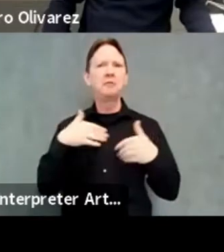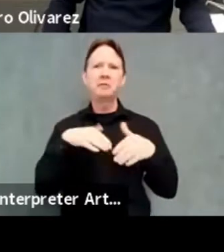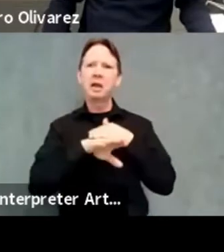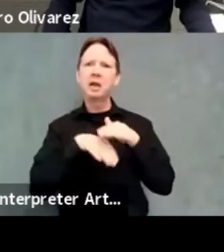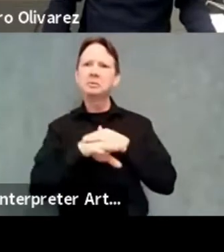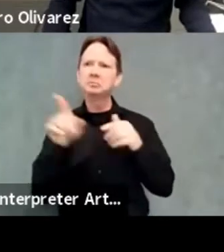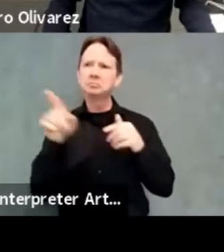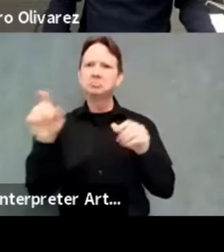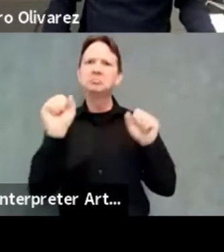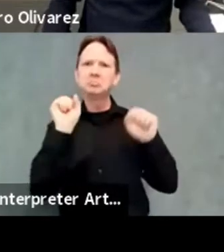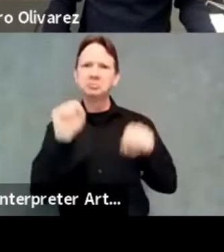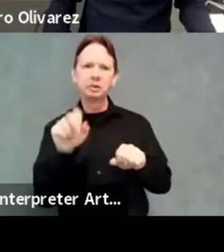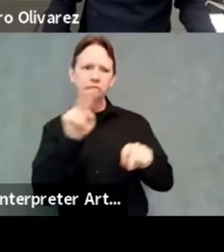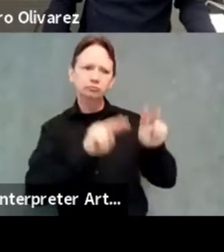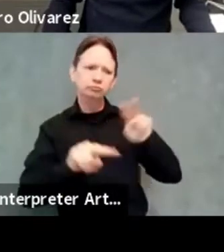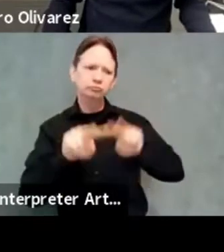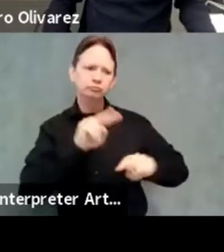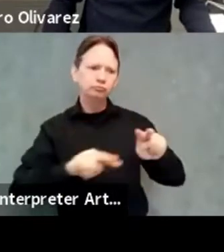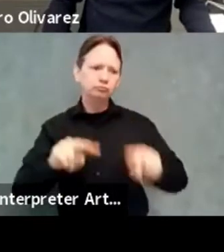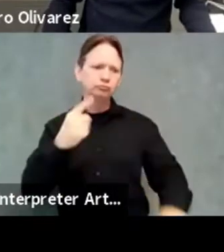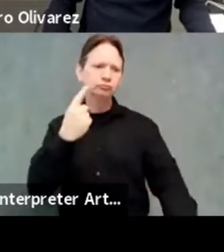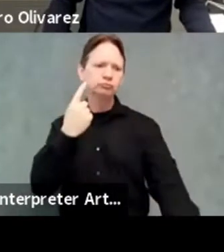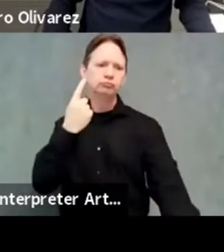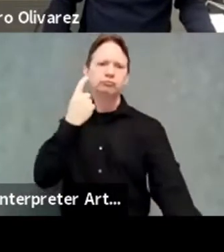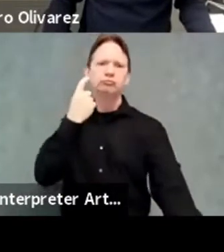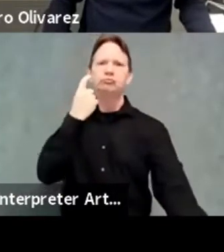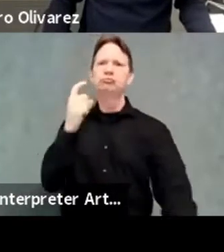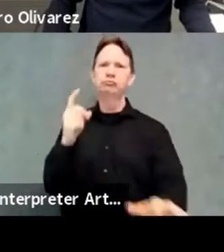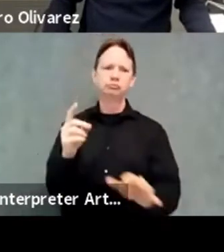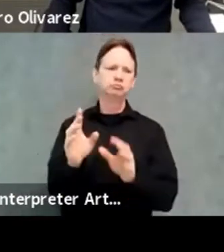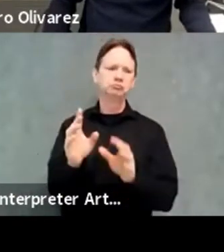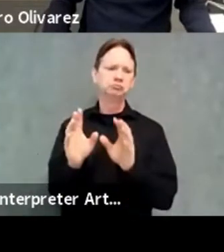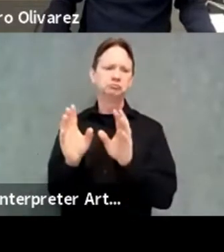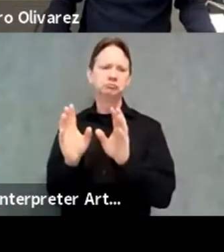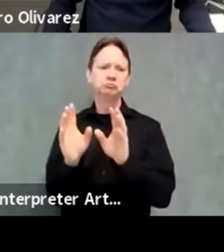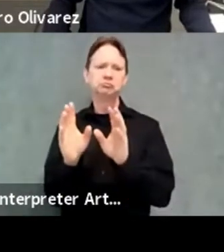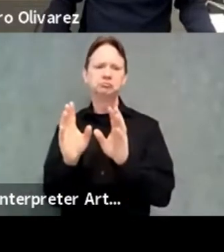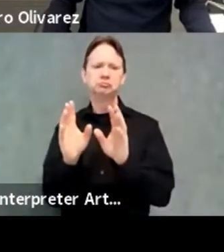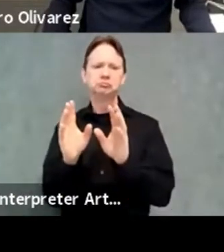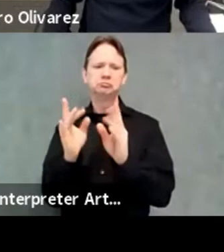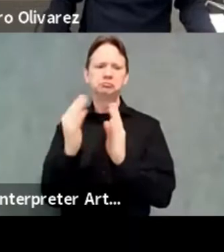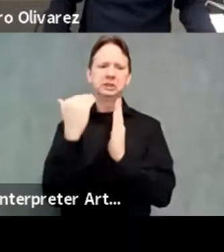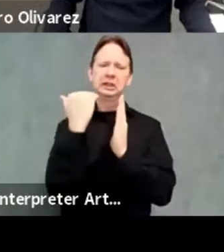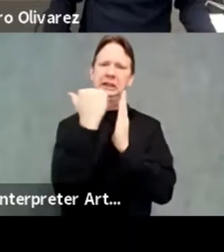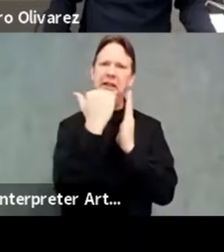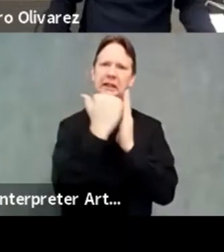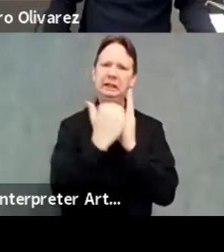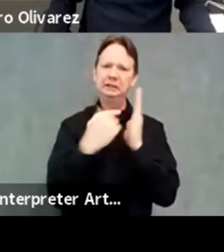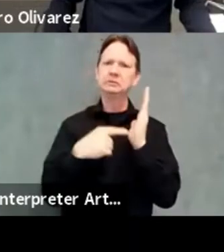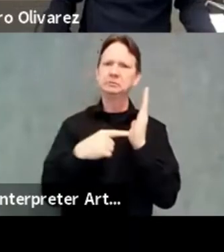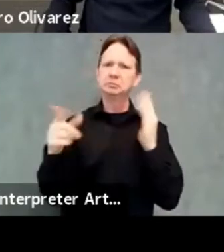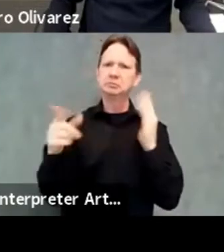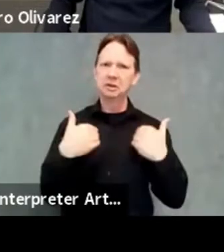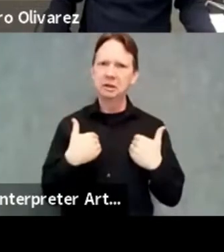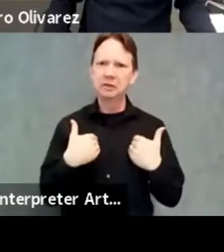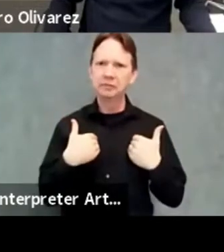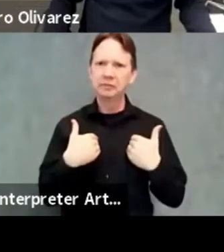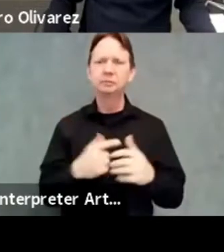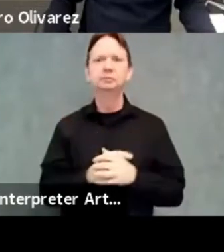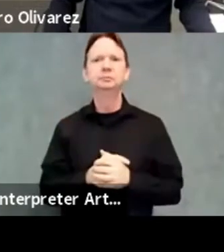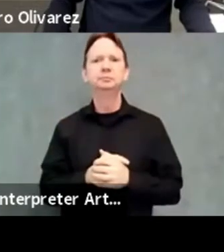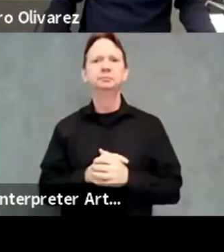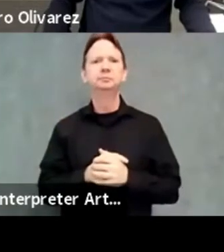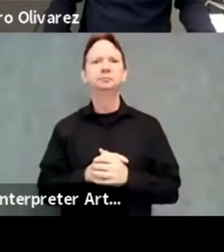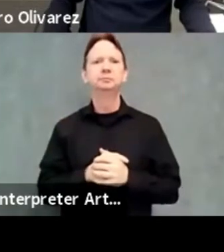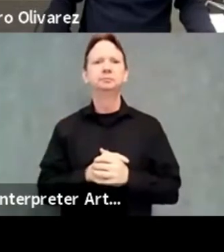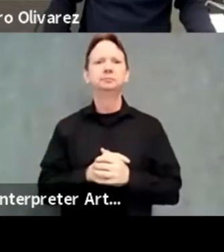as Victoria just mentioned, is a tool to reach out to those who haven't yet rejoined your SIG but might be interested in doing